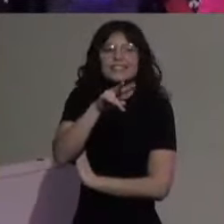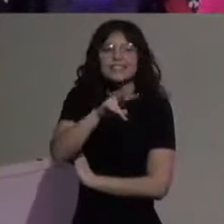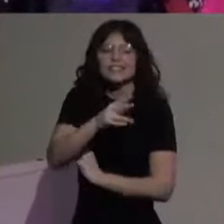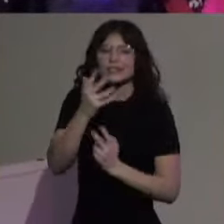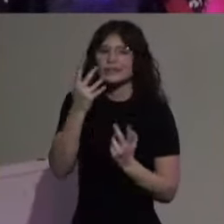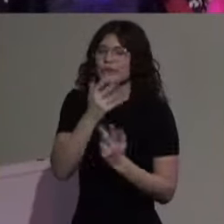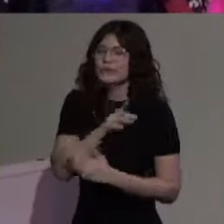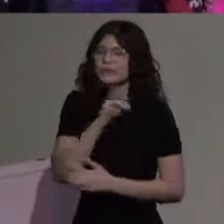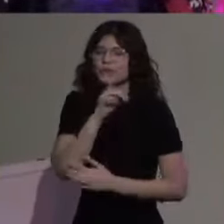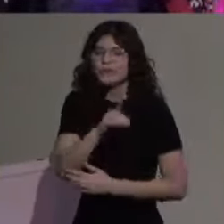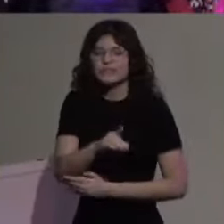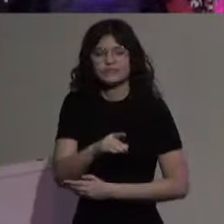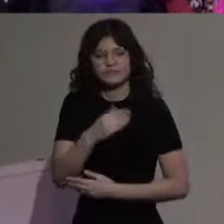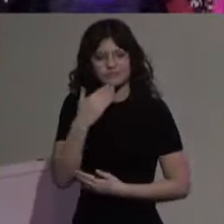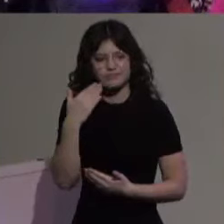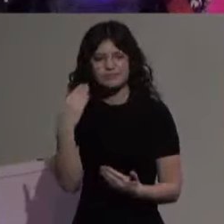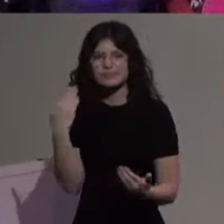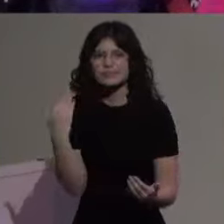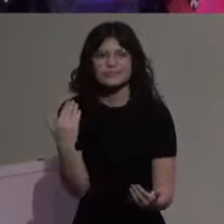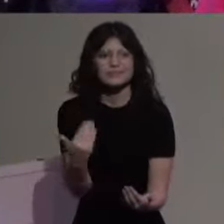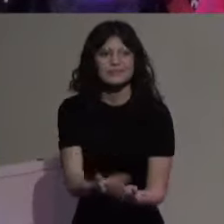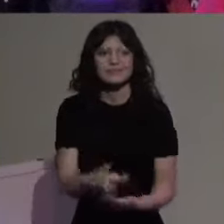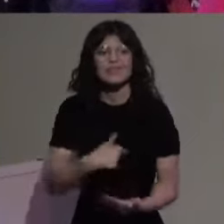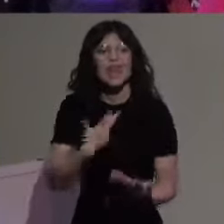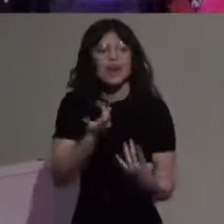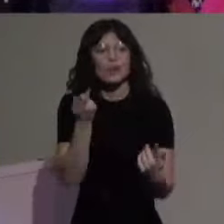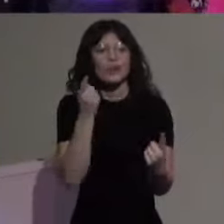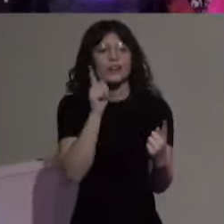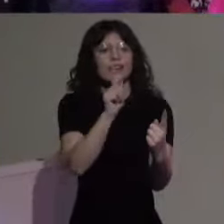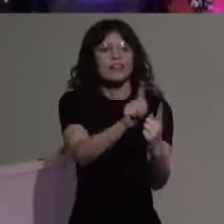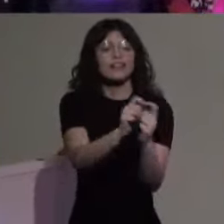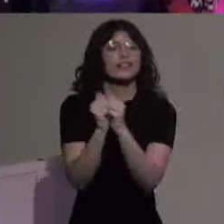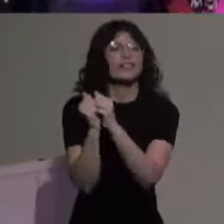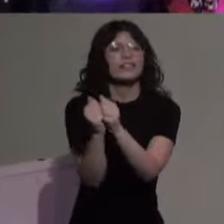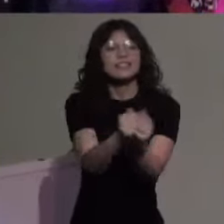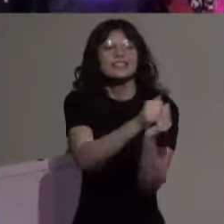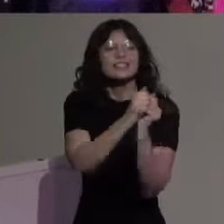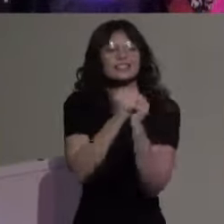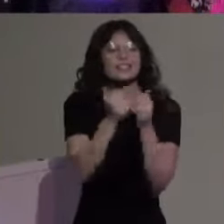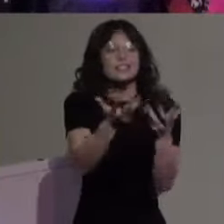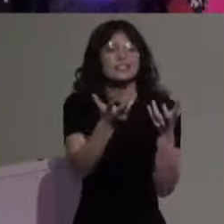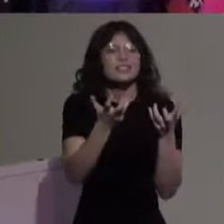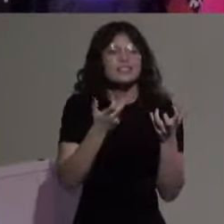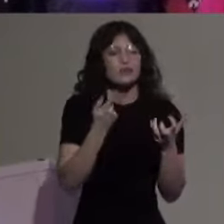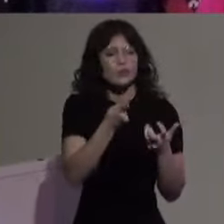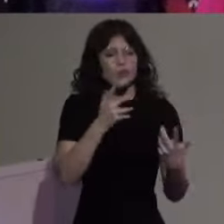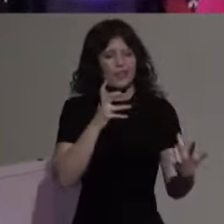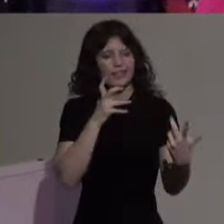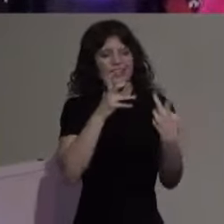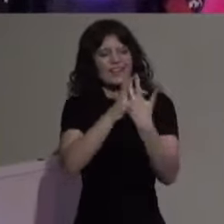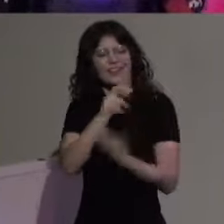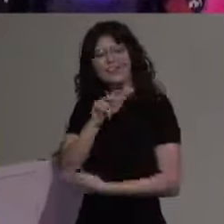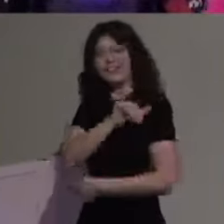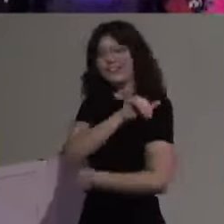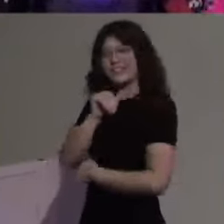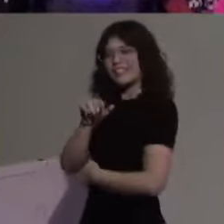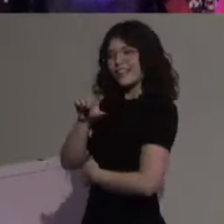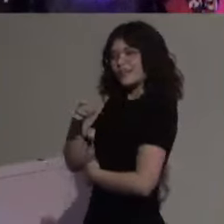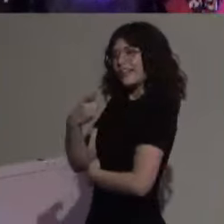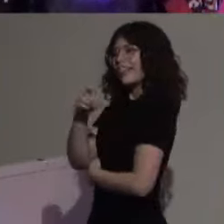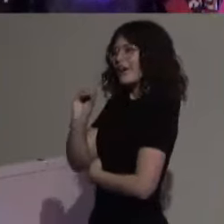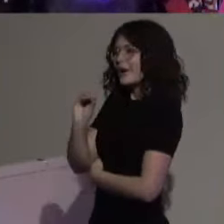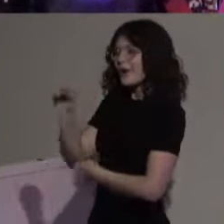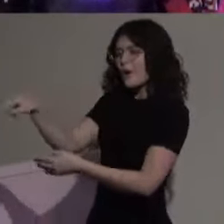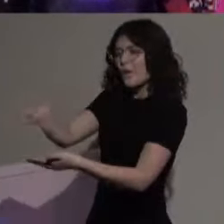It seemed too good to be true. I wanted to be with you. We clicked like Legos with the clacking of